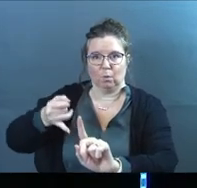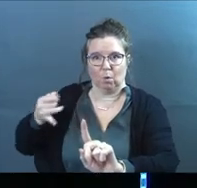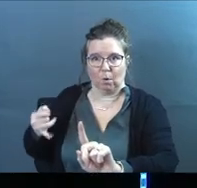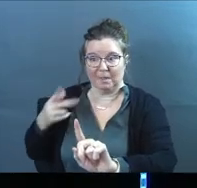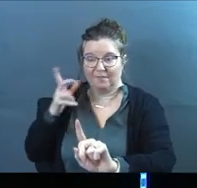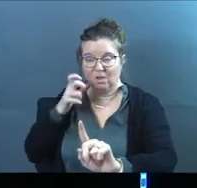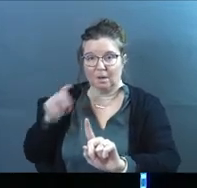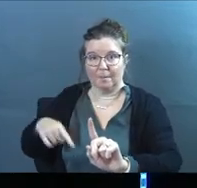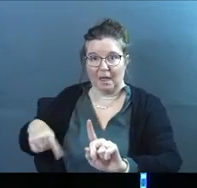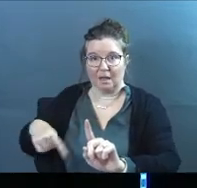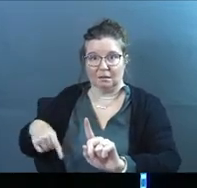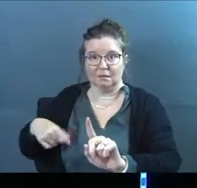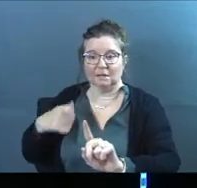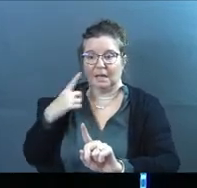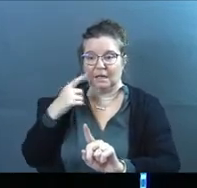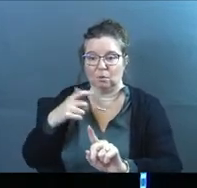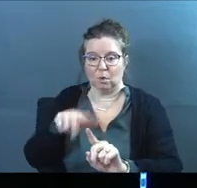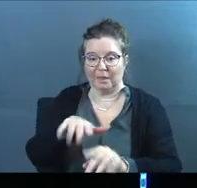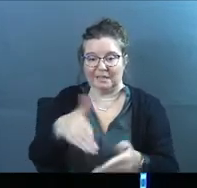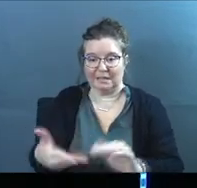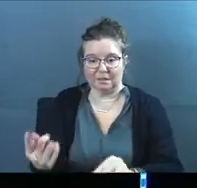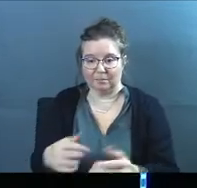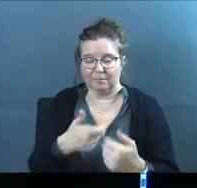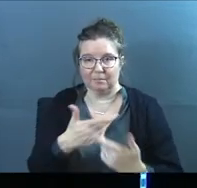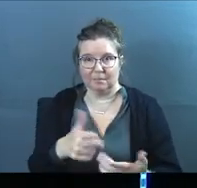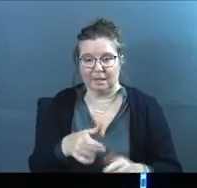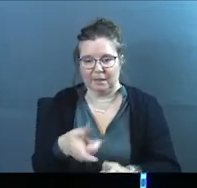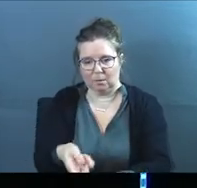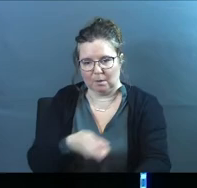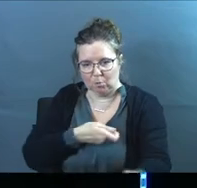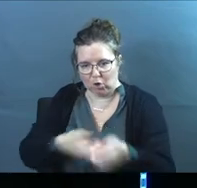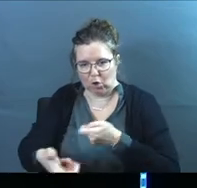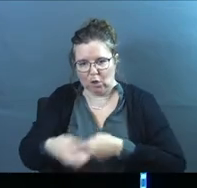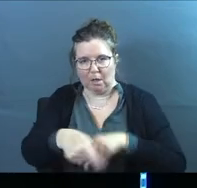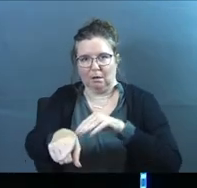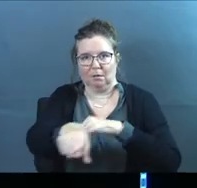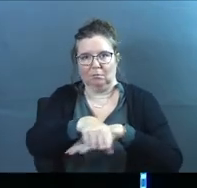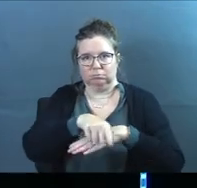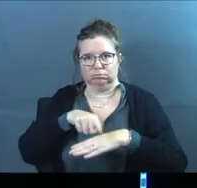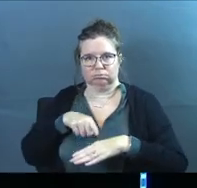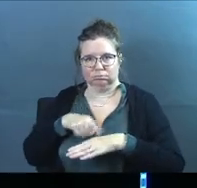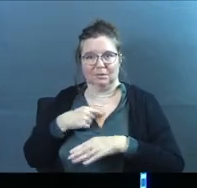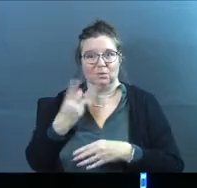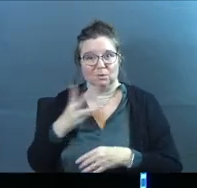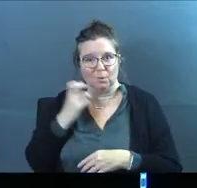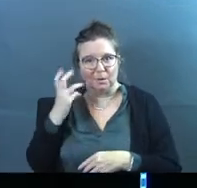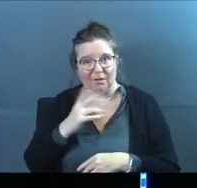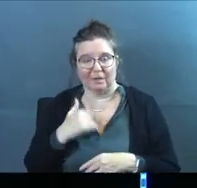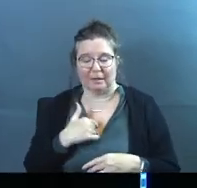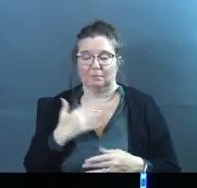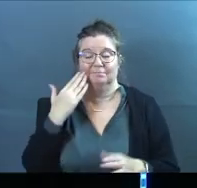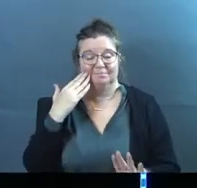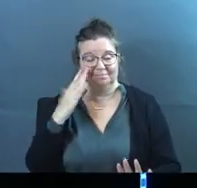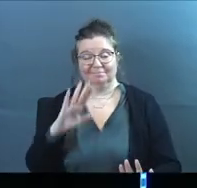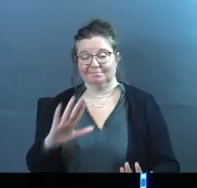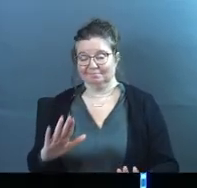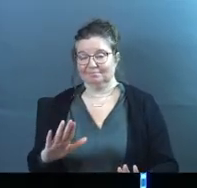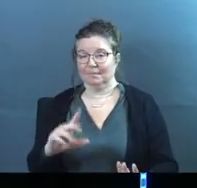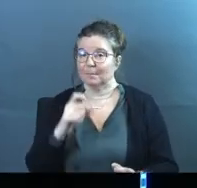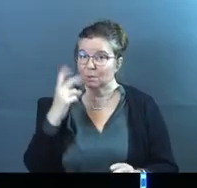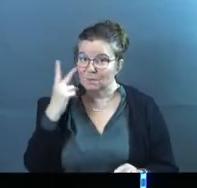either the high priest just died because he forgot to confess a sin or something like that, and they would just pull my man out. You know what I'm saying? It's a weird thing. You're like, that's intense. I know.